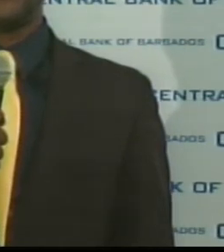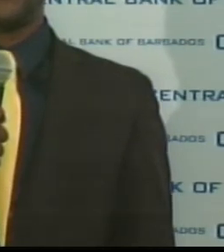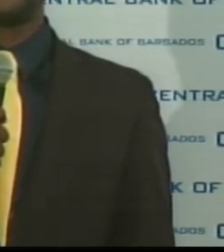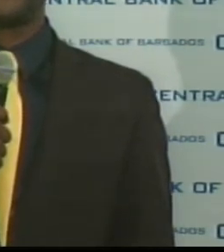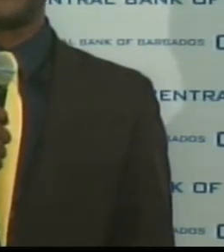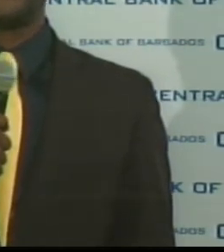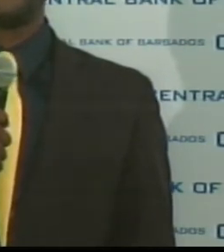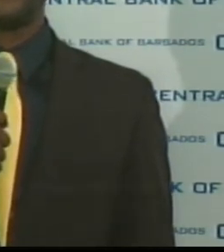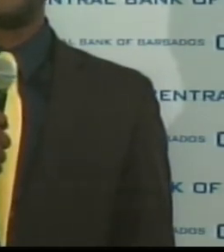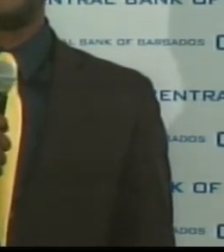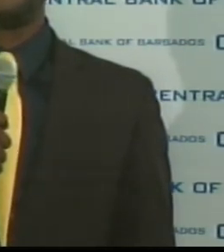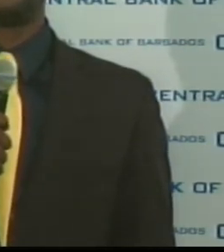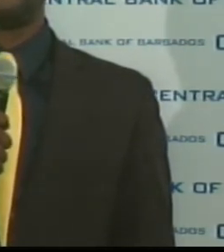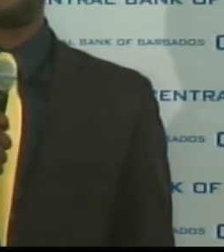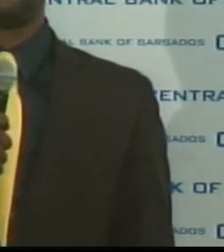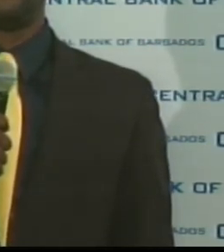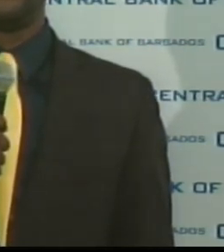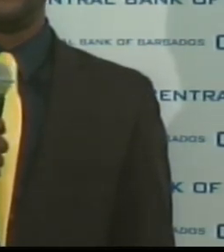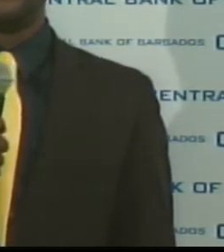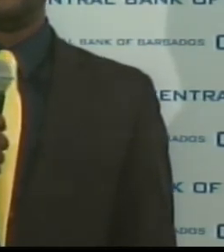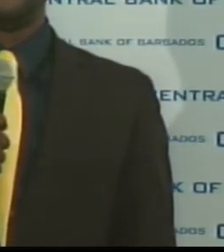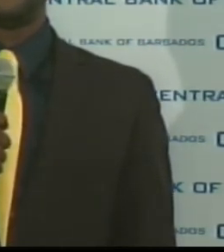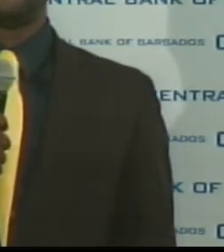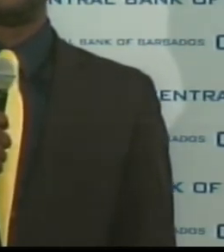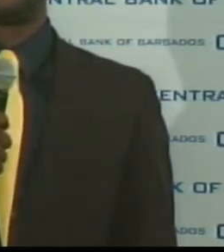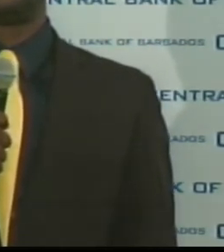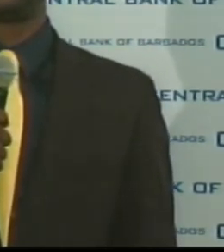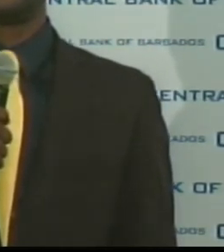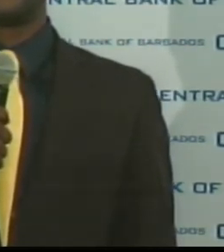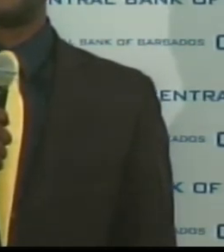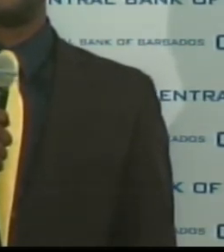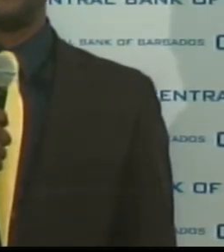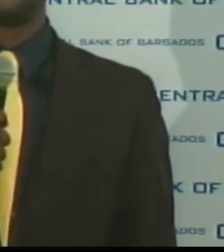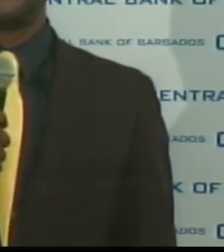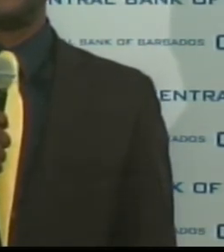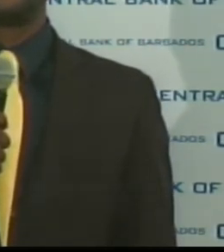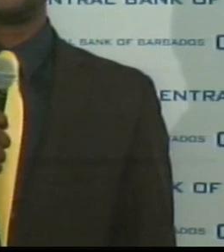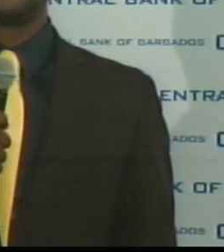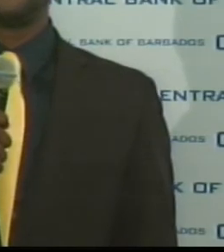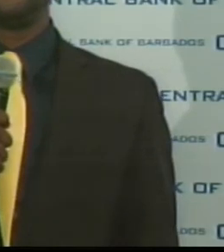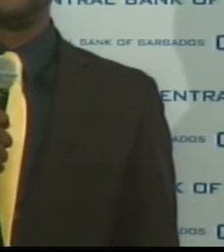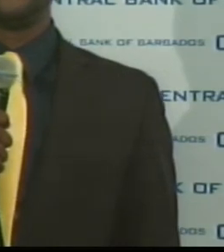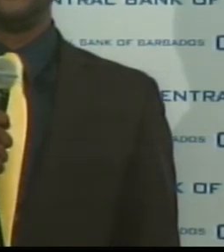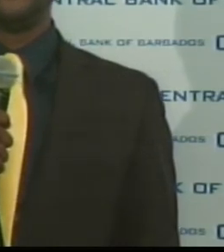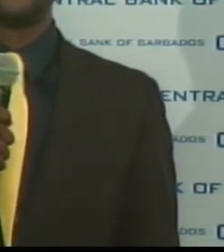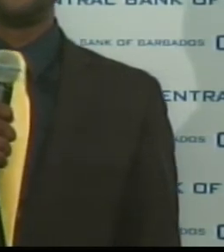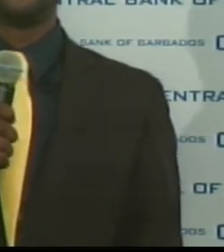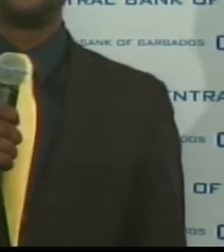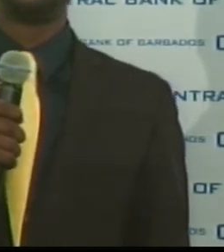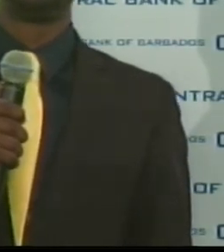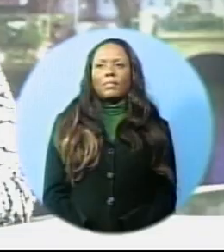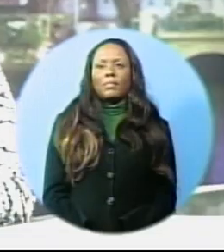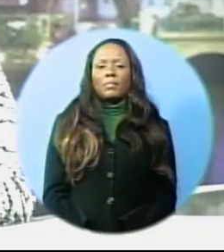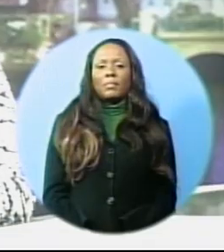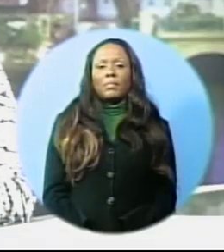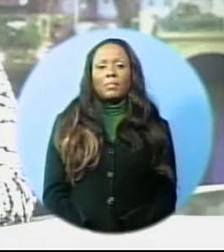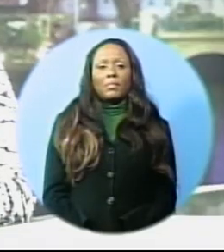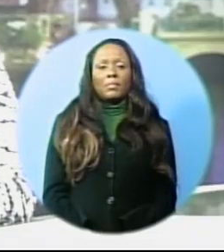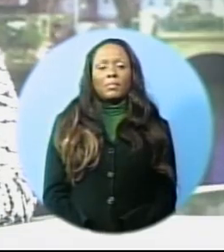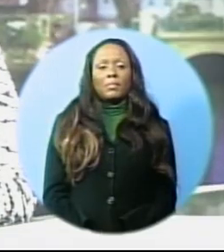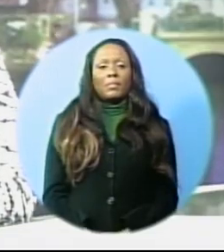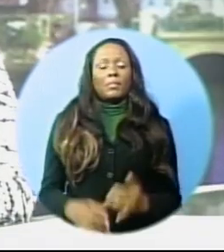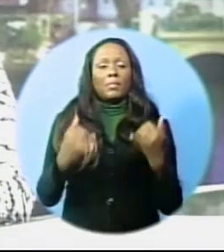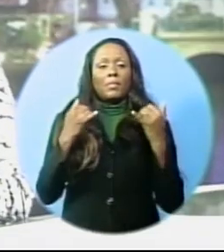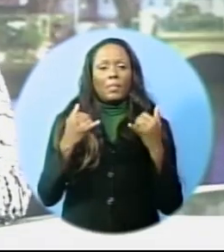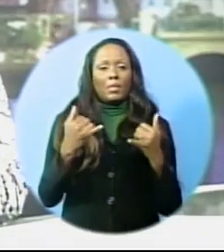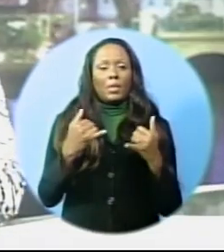at #Caribbean Economic Forum. We'll be going live just after the lottery, so stay tuned. Lisa? Thanks,